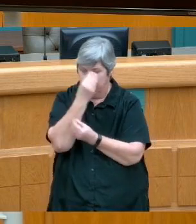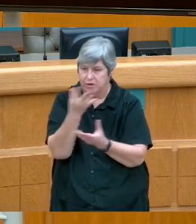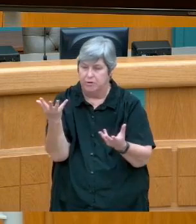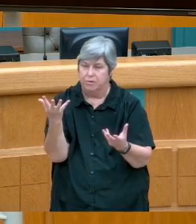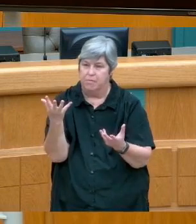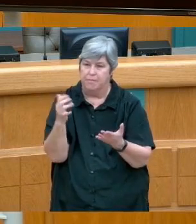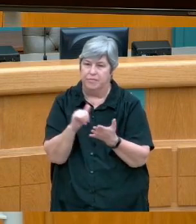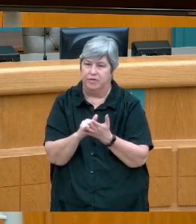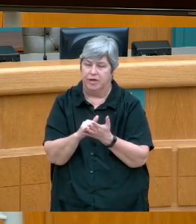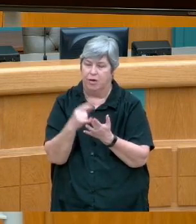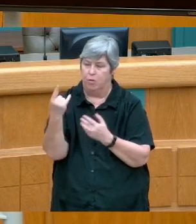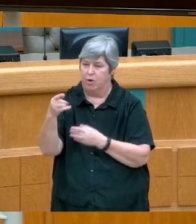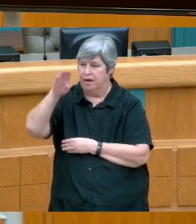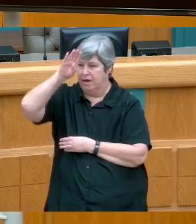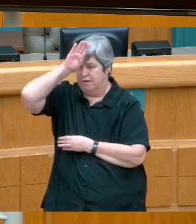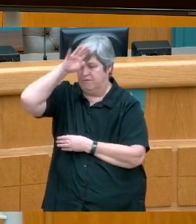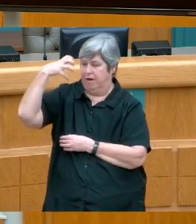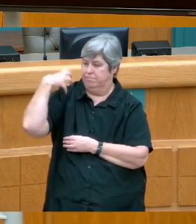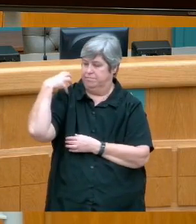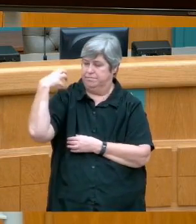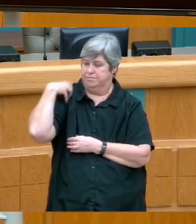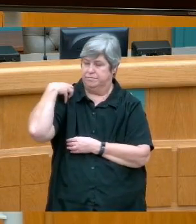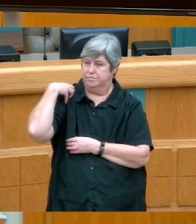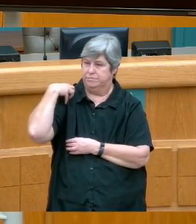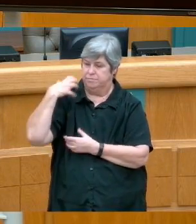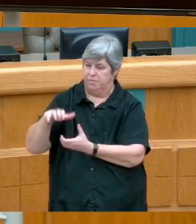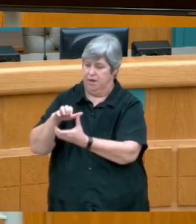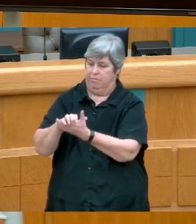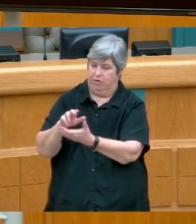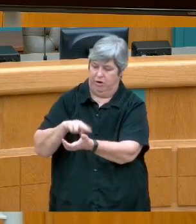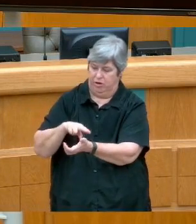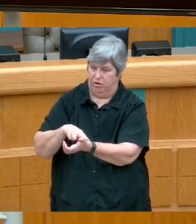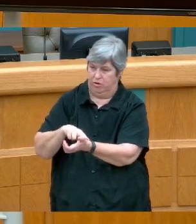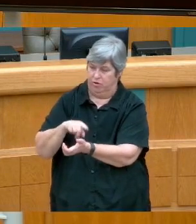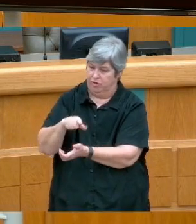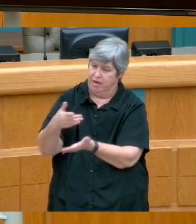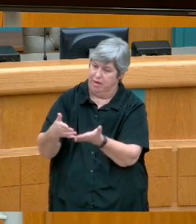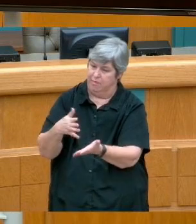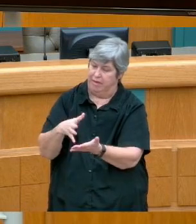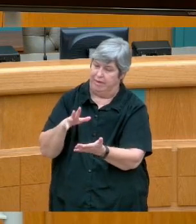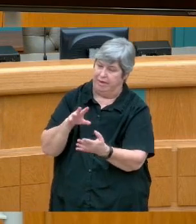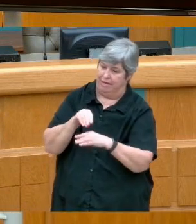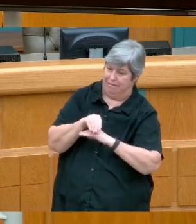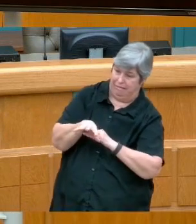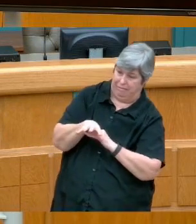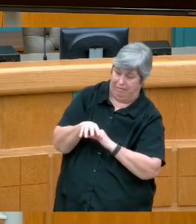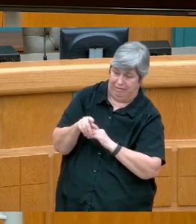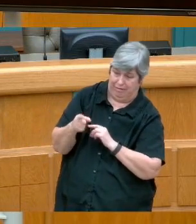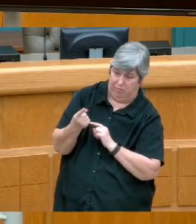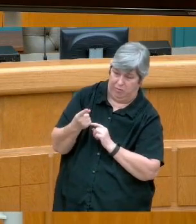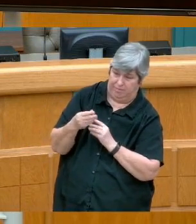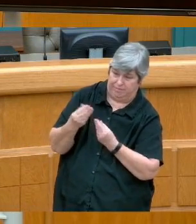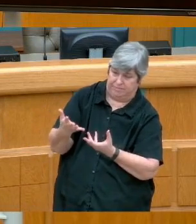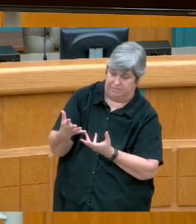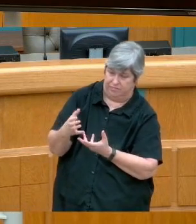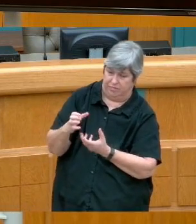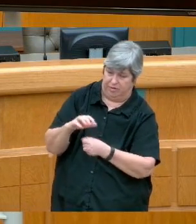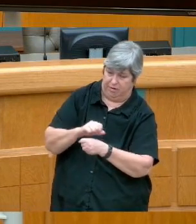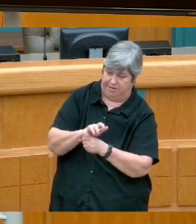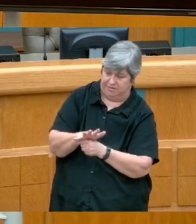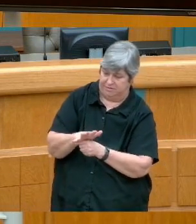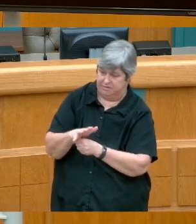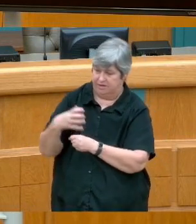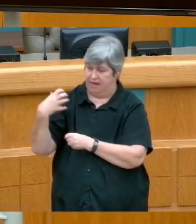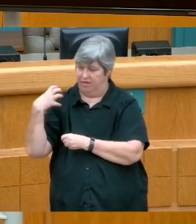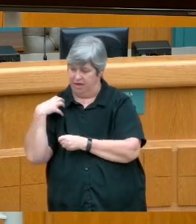the community that a fire captain who's married to a nurse who may have been exposed to COVID, who the captain worked with